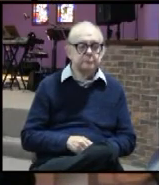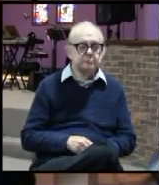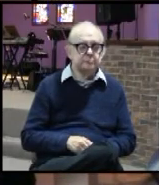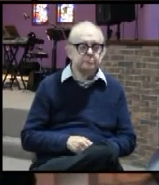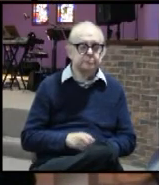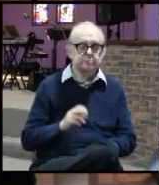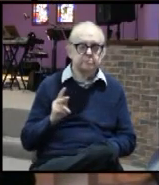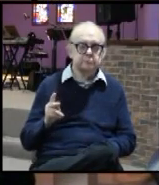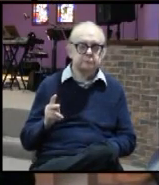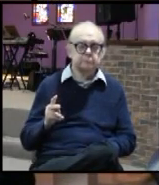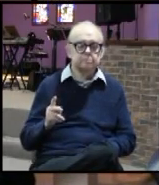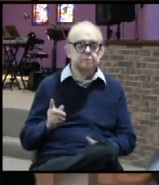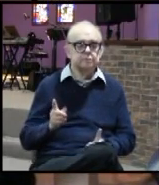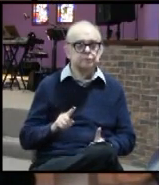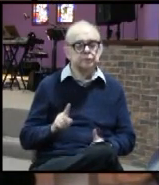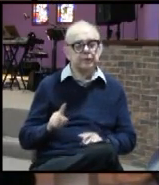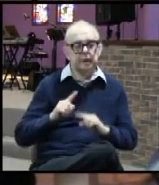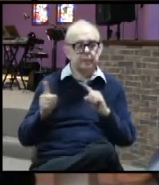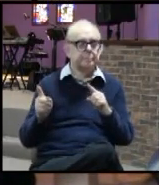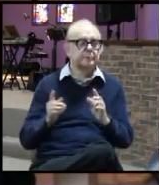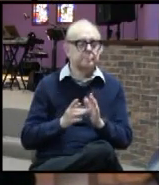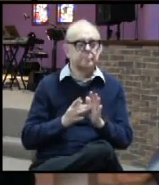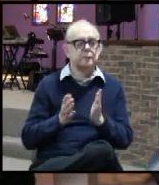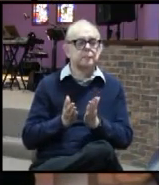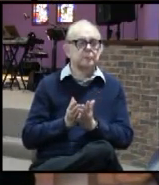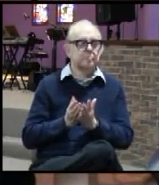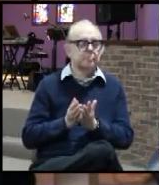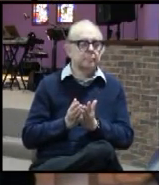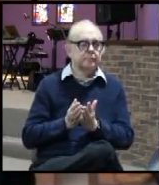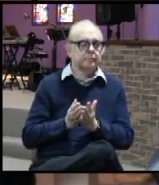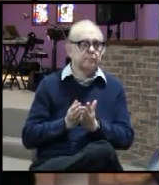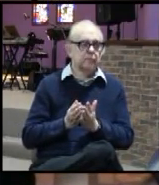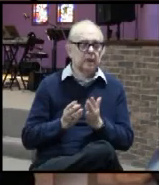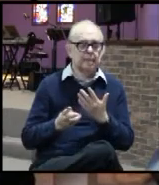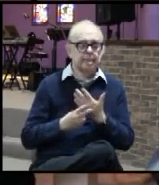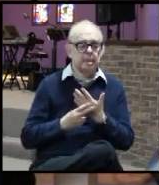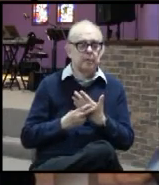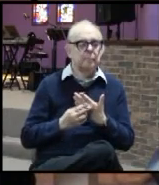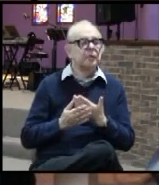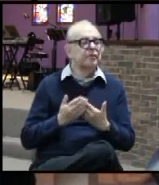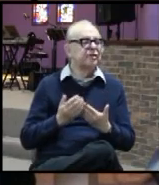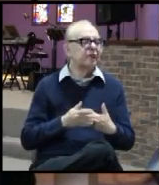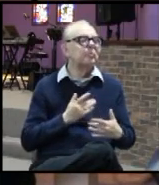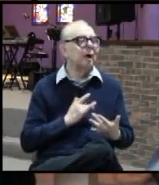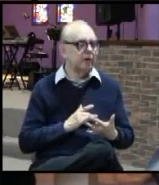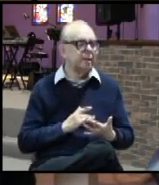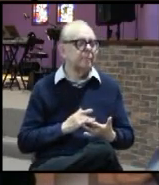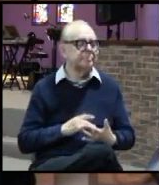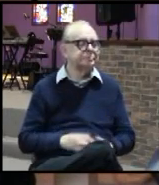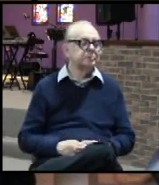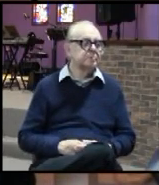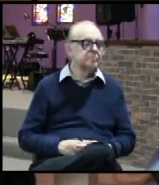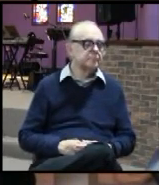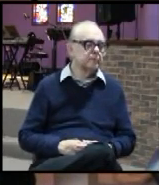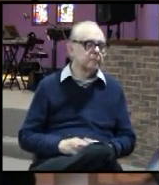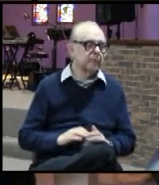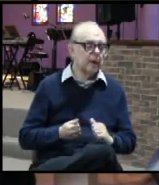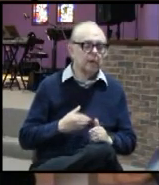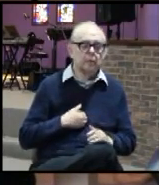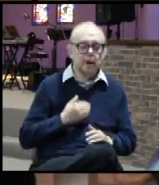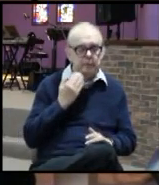Amen. Okay, so where did they go? The Bible says that it protects the simple hearted. Okay, how do I know